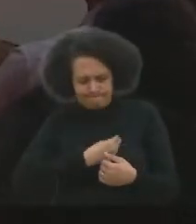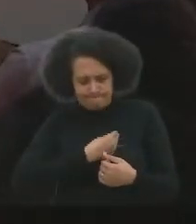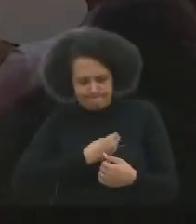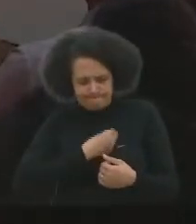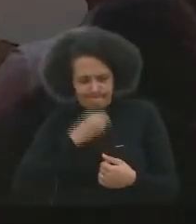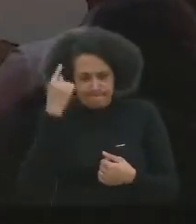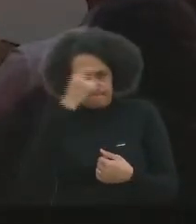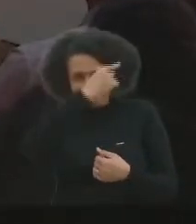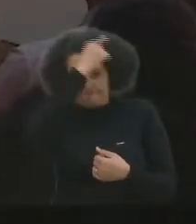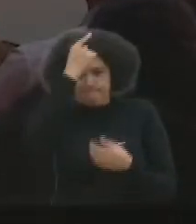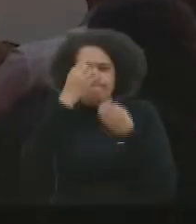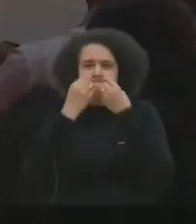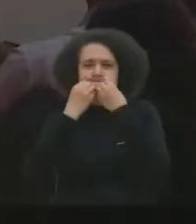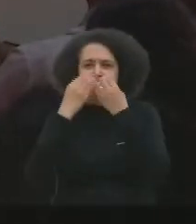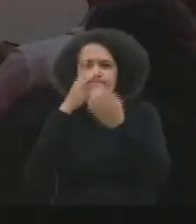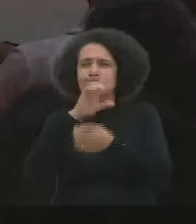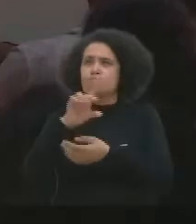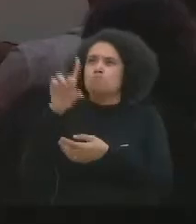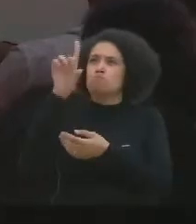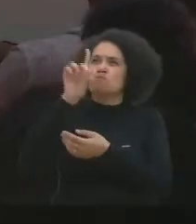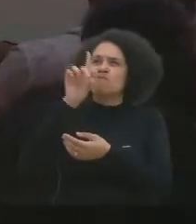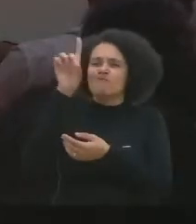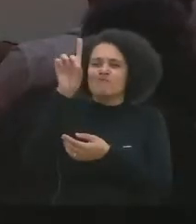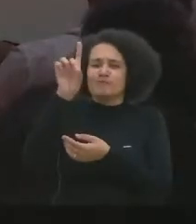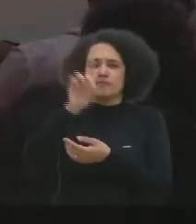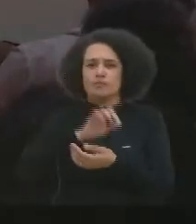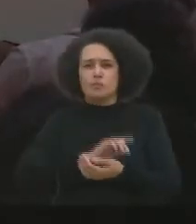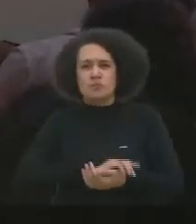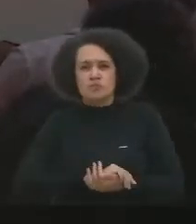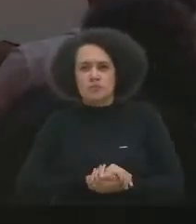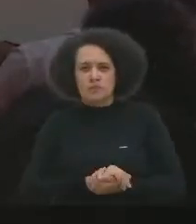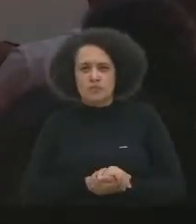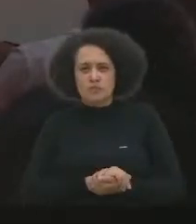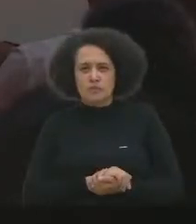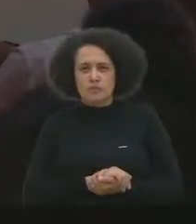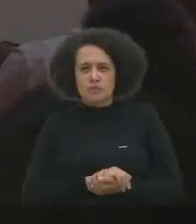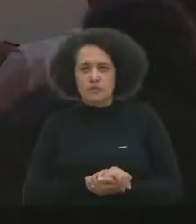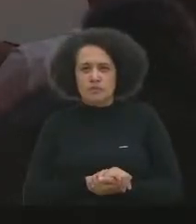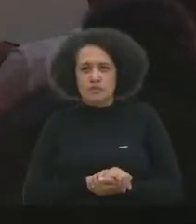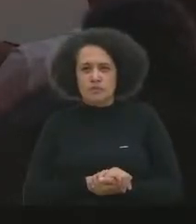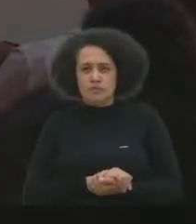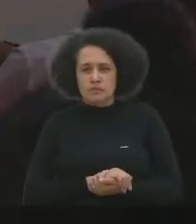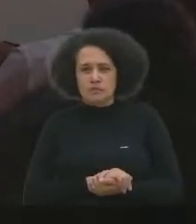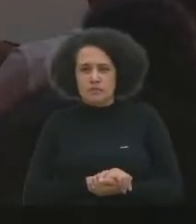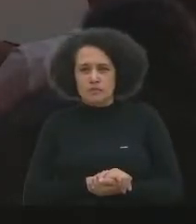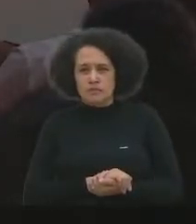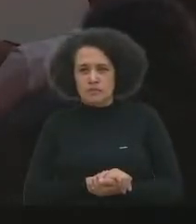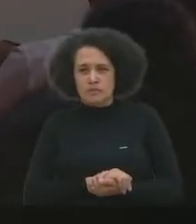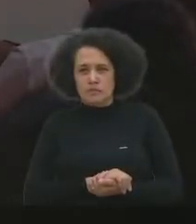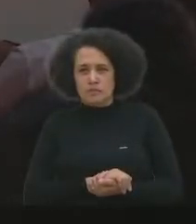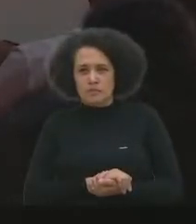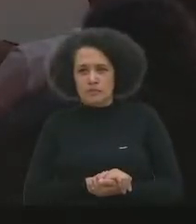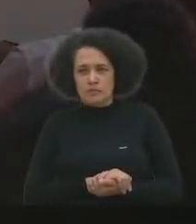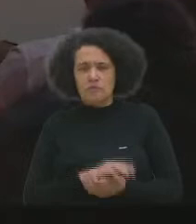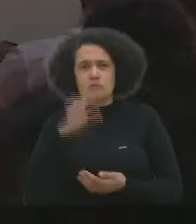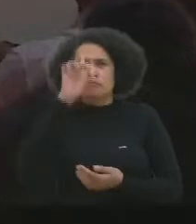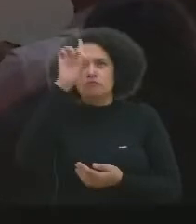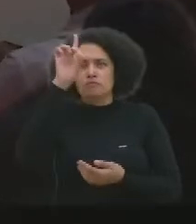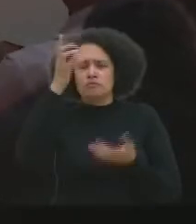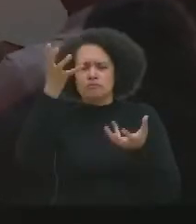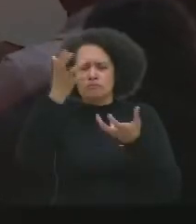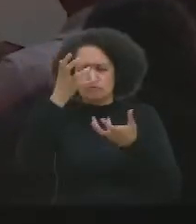a Deus. God wants to be Lord. Jesus wants to be Lord of all of us. Deus quer ser o